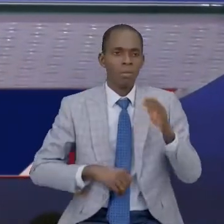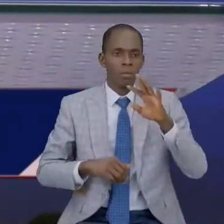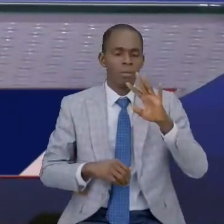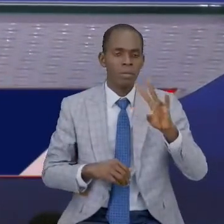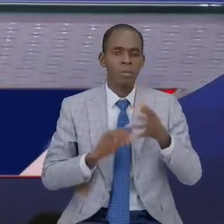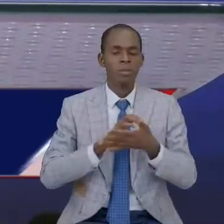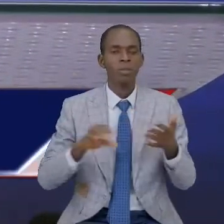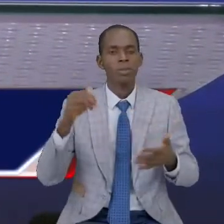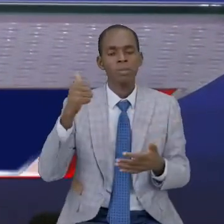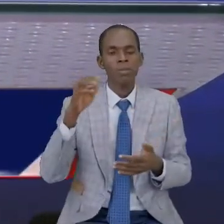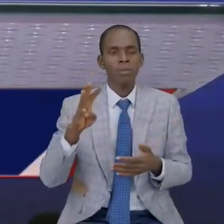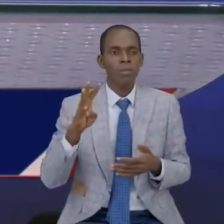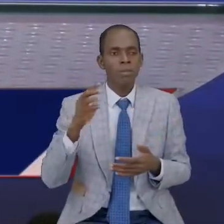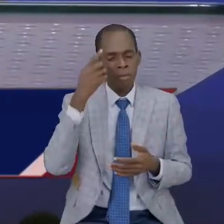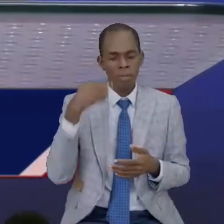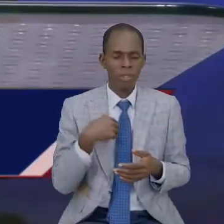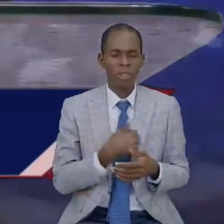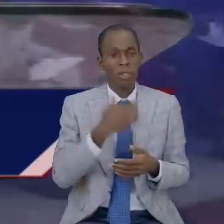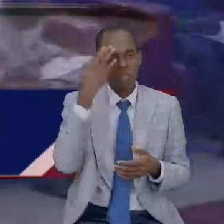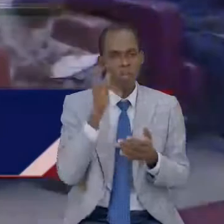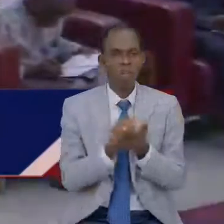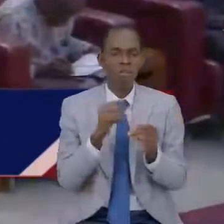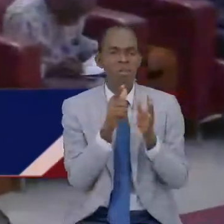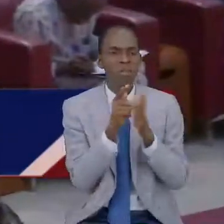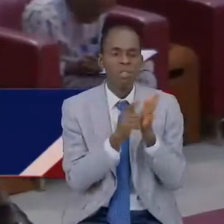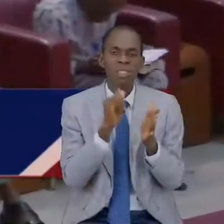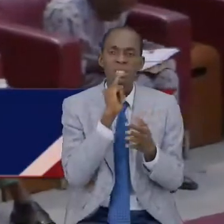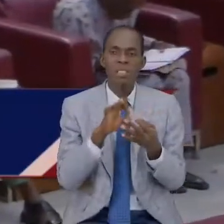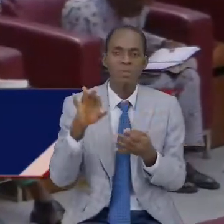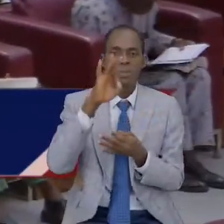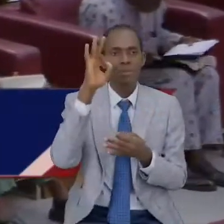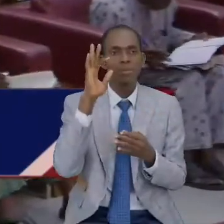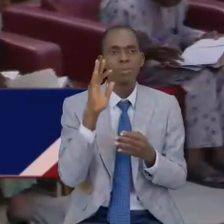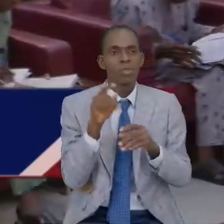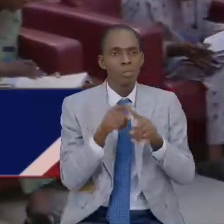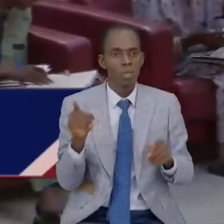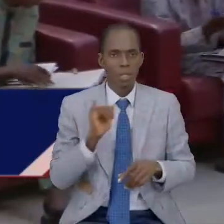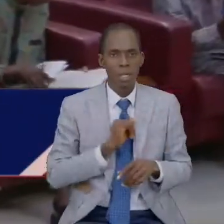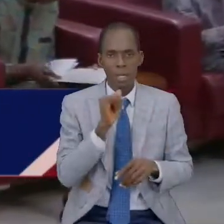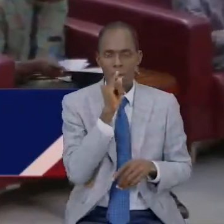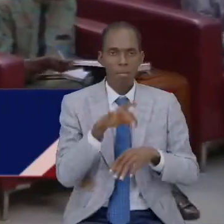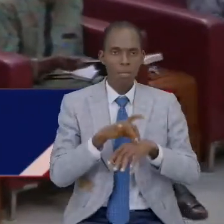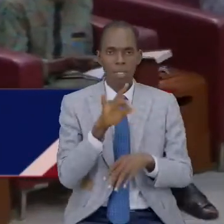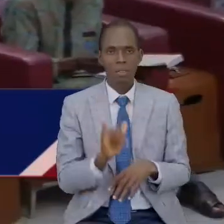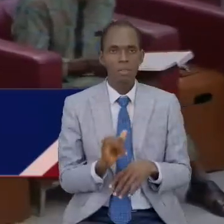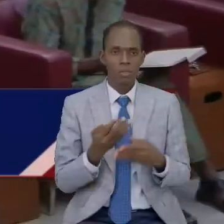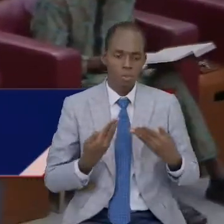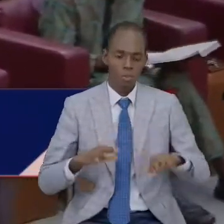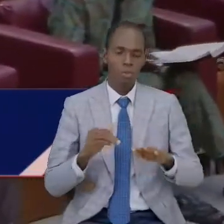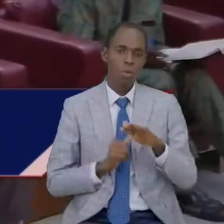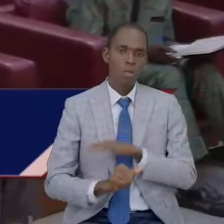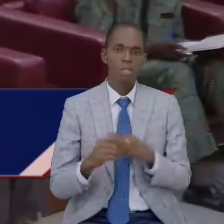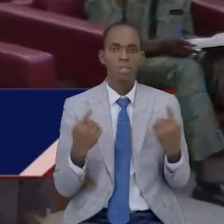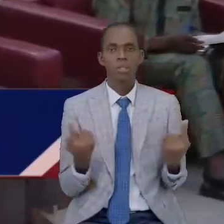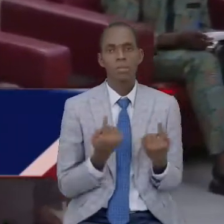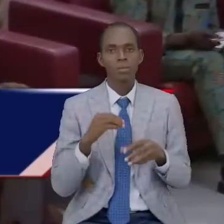verse 14. For we know that the law is spiritual, but I am carnal, sold under sin. In